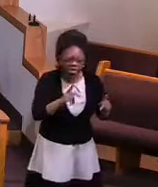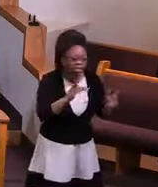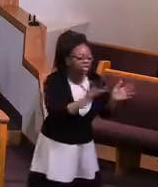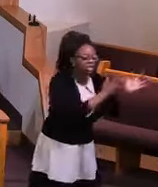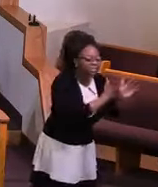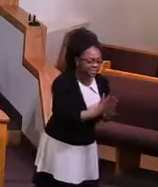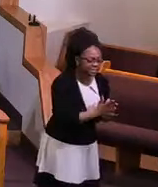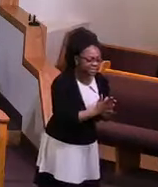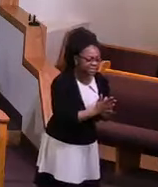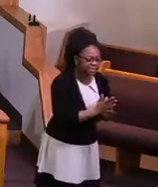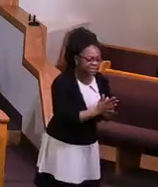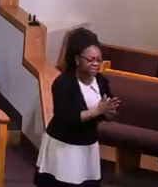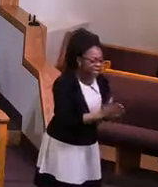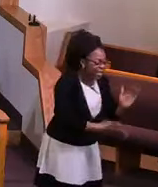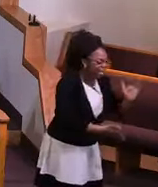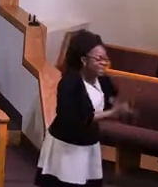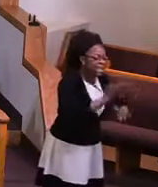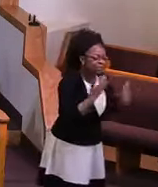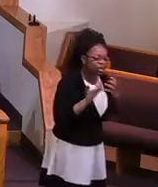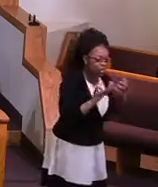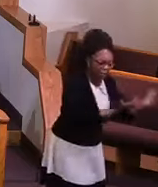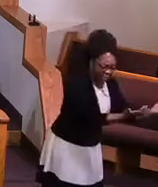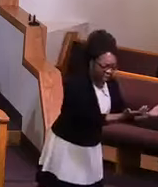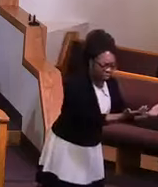Jesus left the crowd,